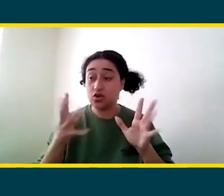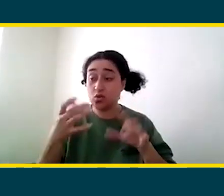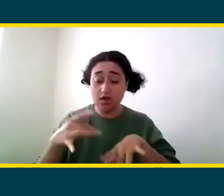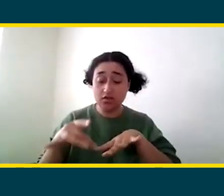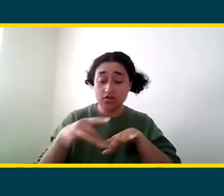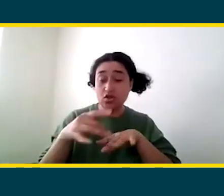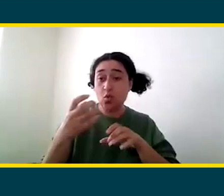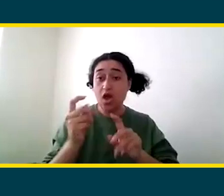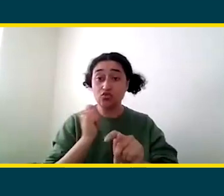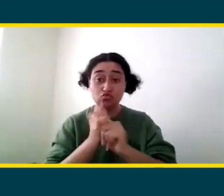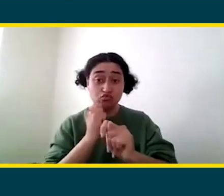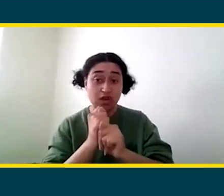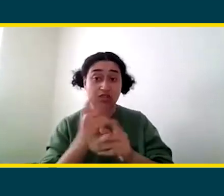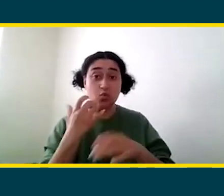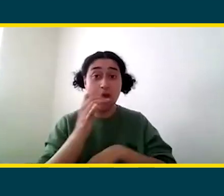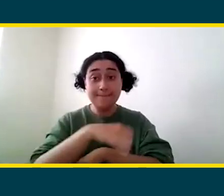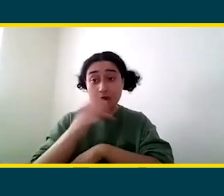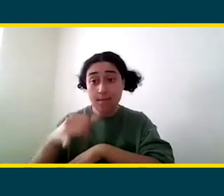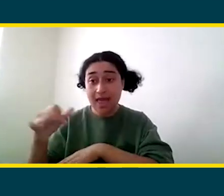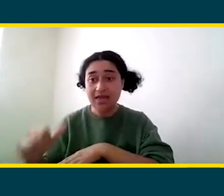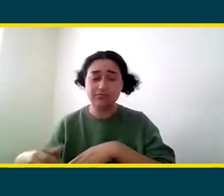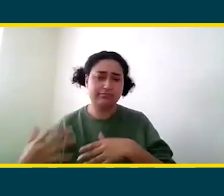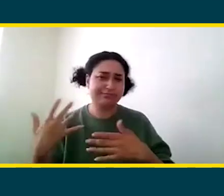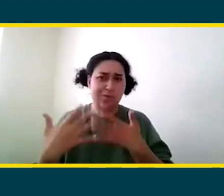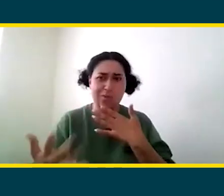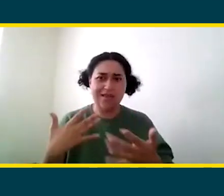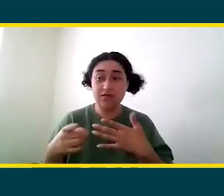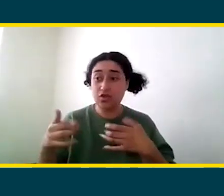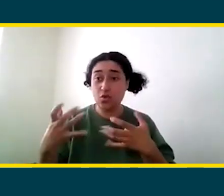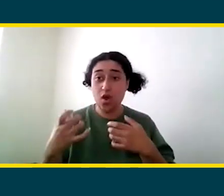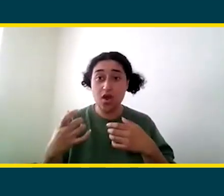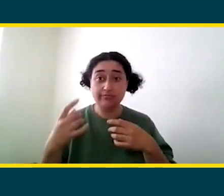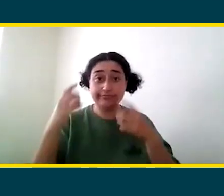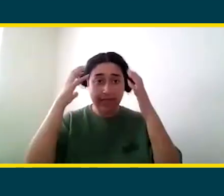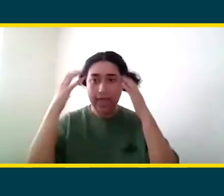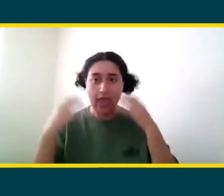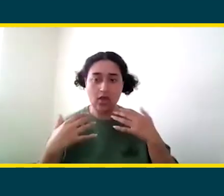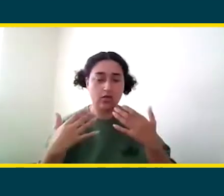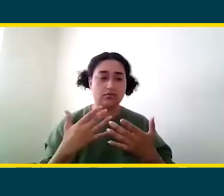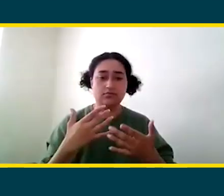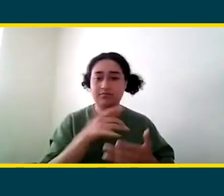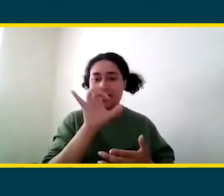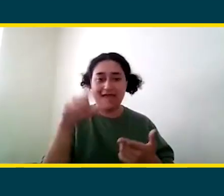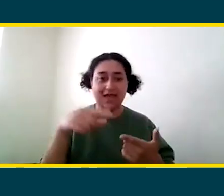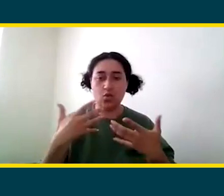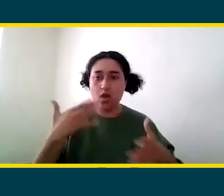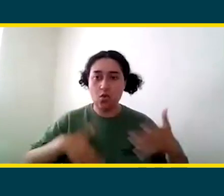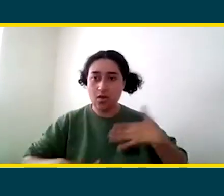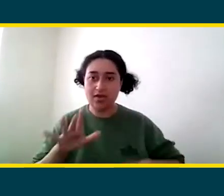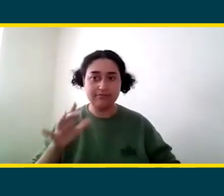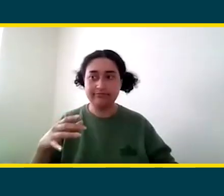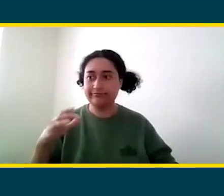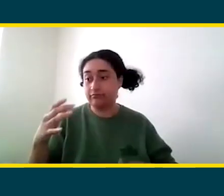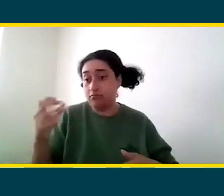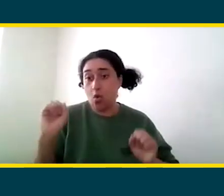want mermaids, there's no gender, it's just, it is. That's just what you like. Oh, you want to have your hair like that? Oh, you want to wear this today? Those are just simply clothes.